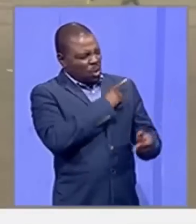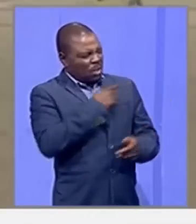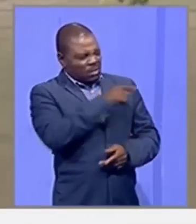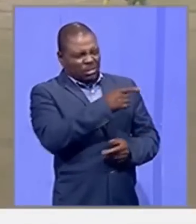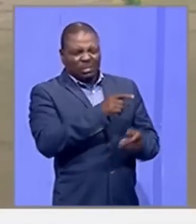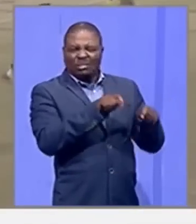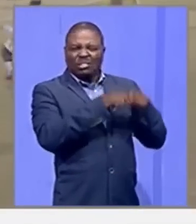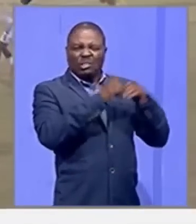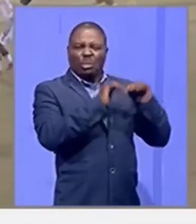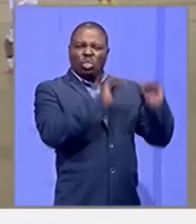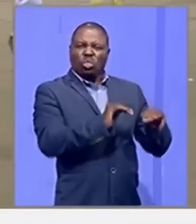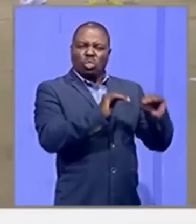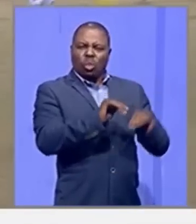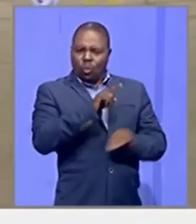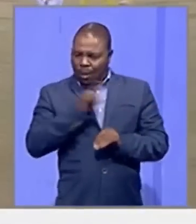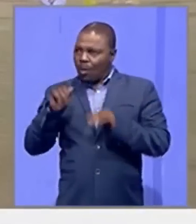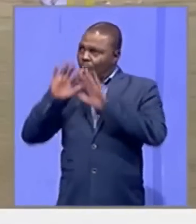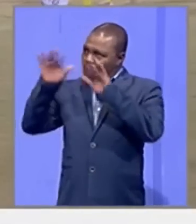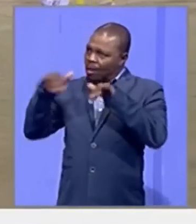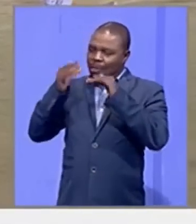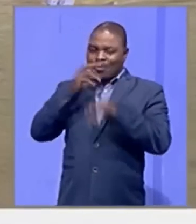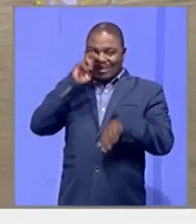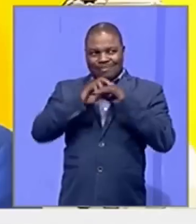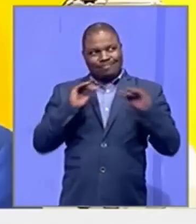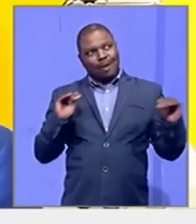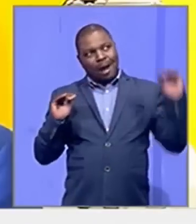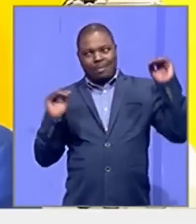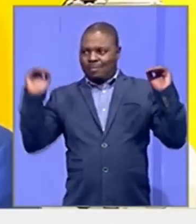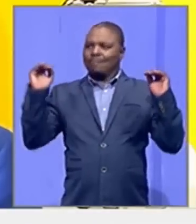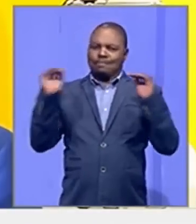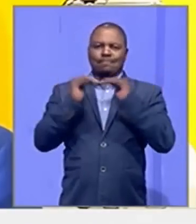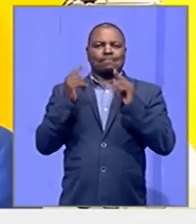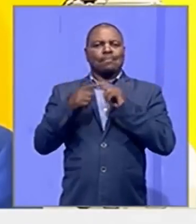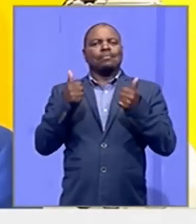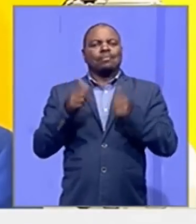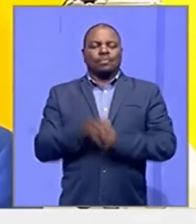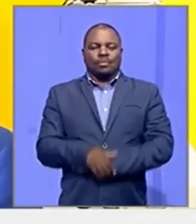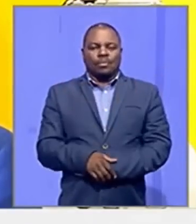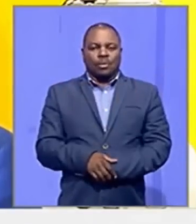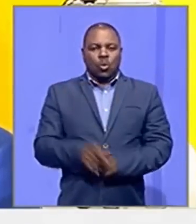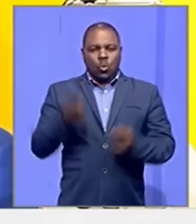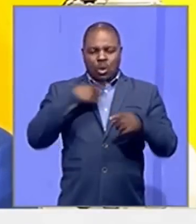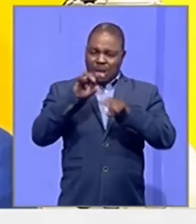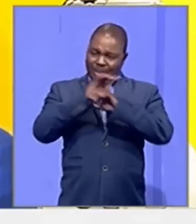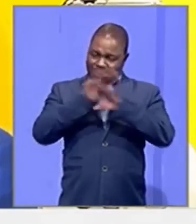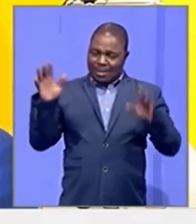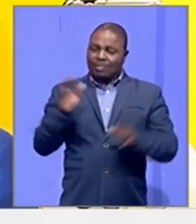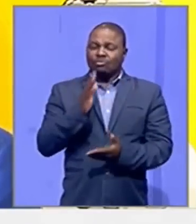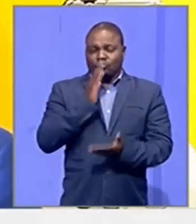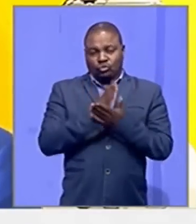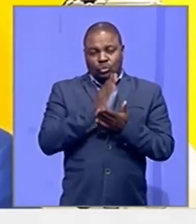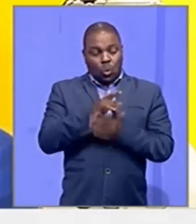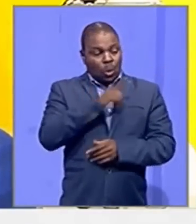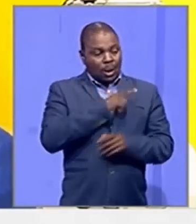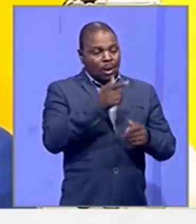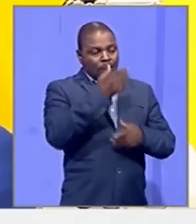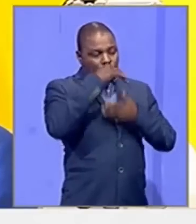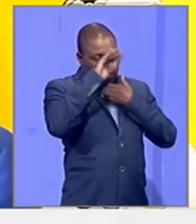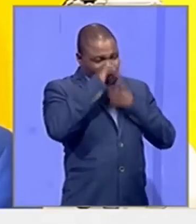ge ba itukišetša phadišano ya sebjana sa lefase. We're categorically clear that Botswana is, a team of caliber,